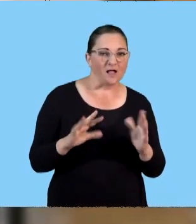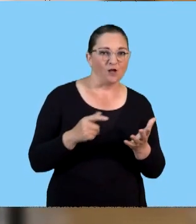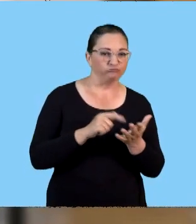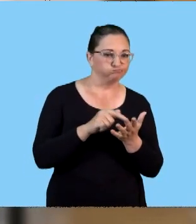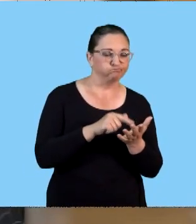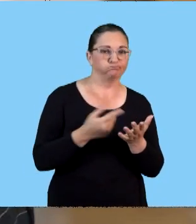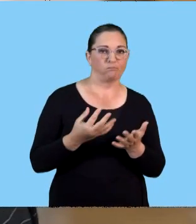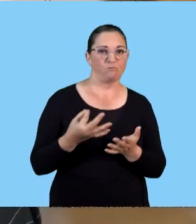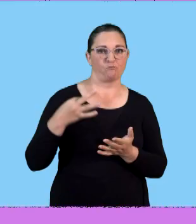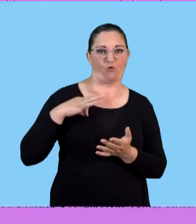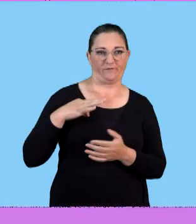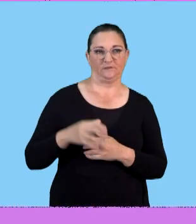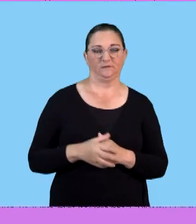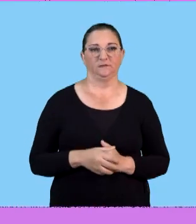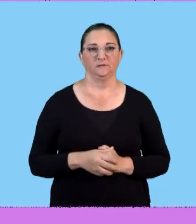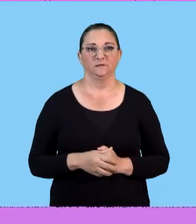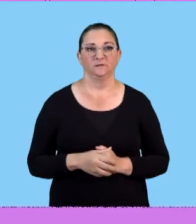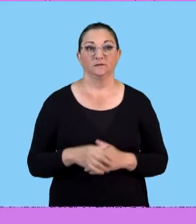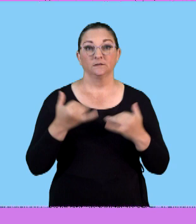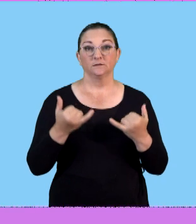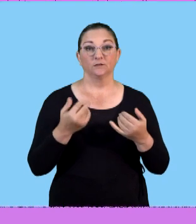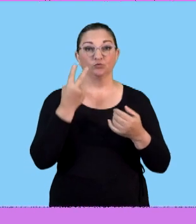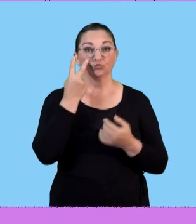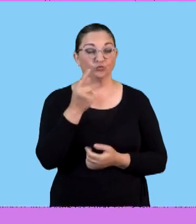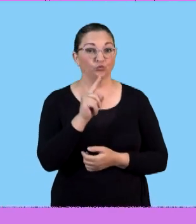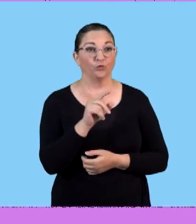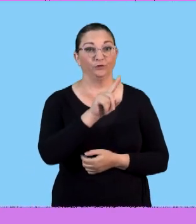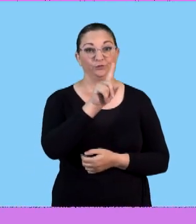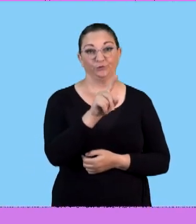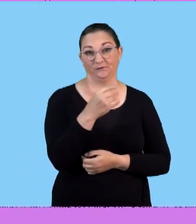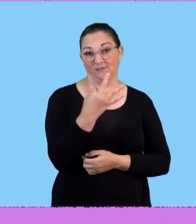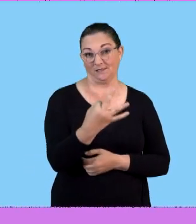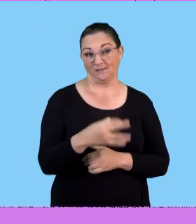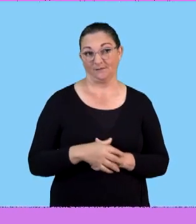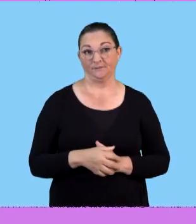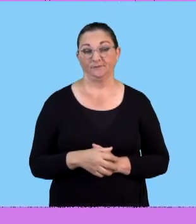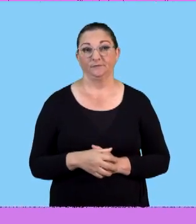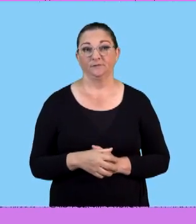calculating the profit. Okay, guys, let us now look at question number 3.